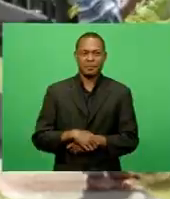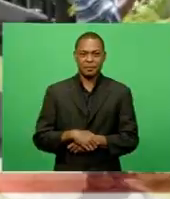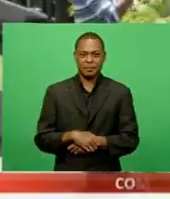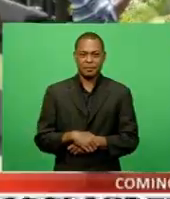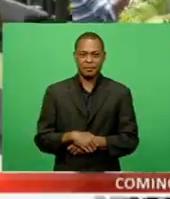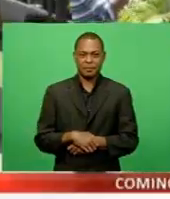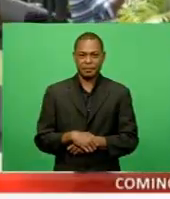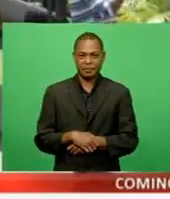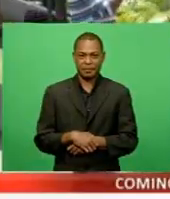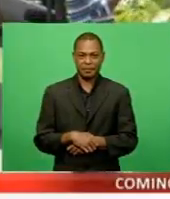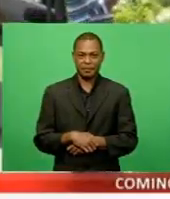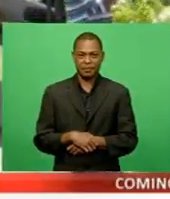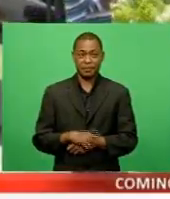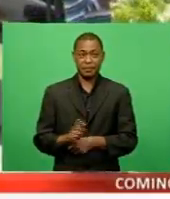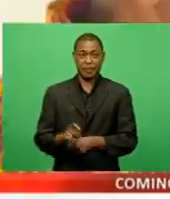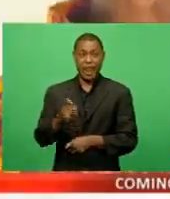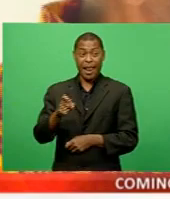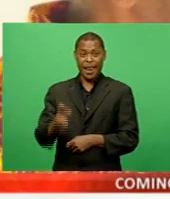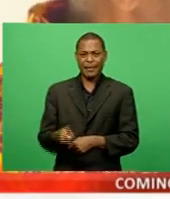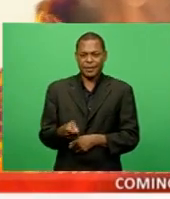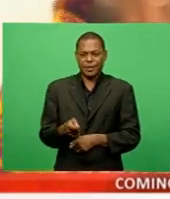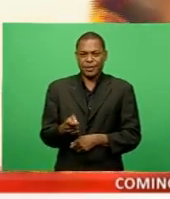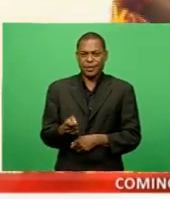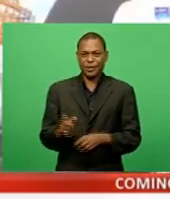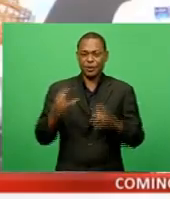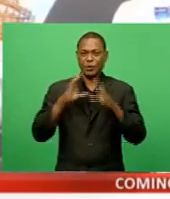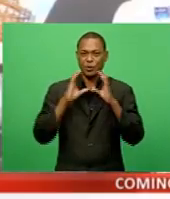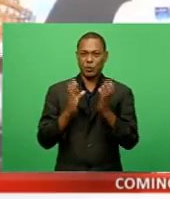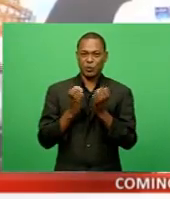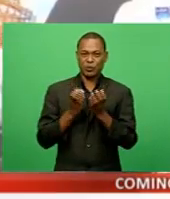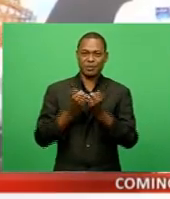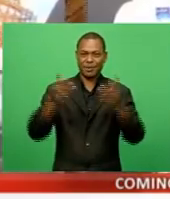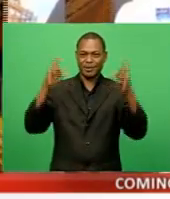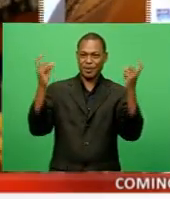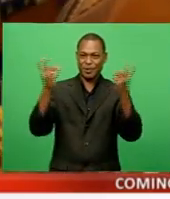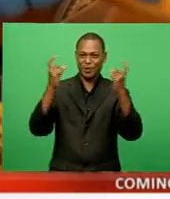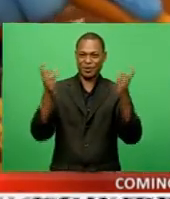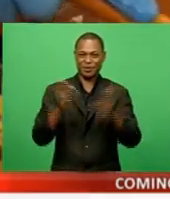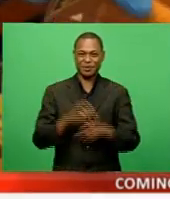News. Up ahead, early Christmas celebration for Golden Age Home.